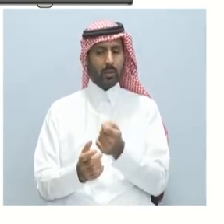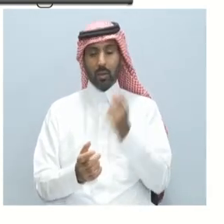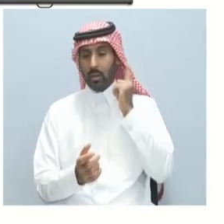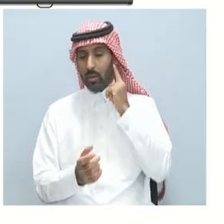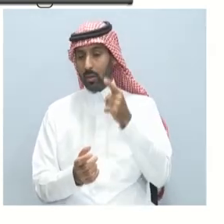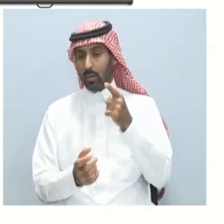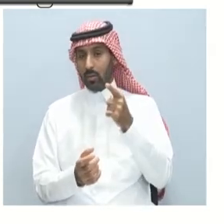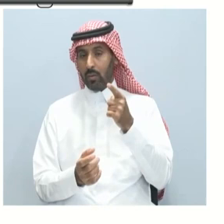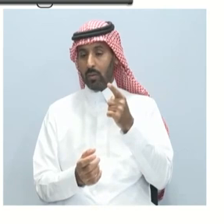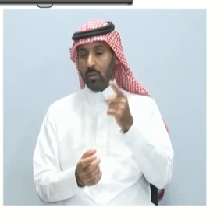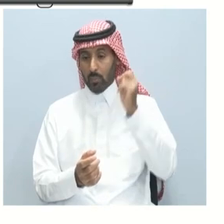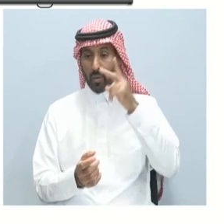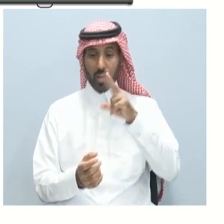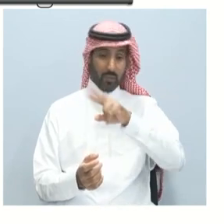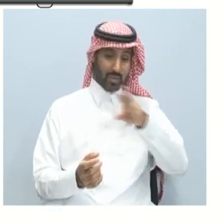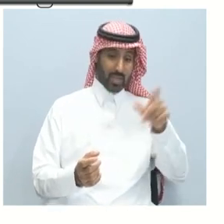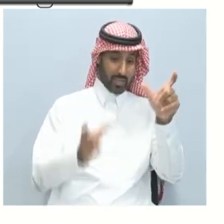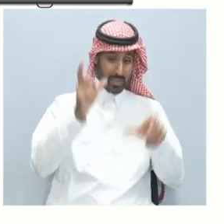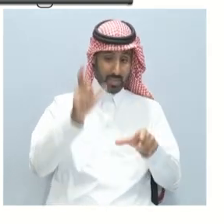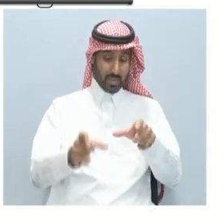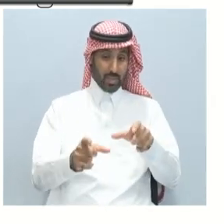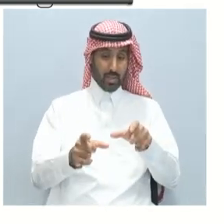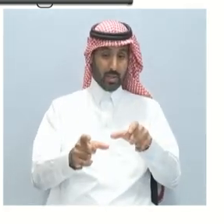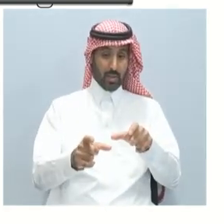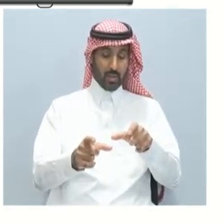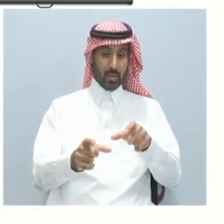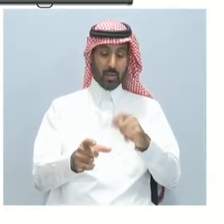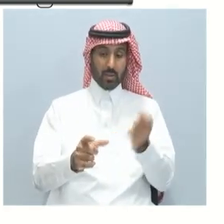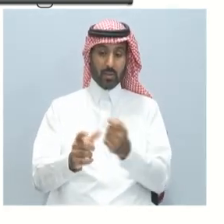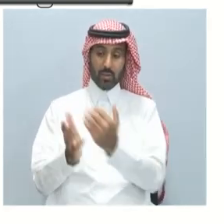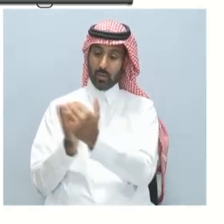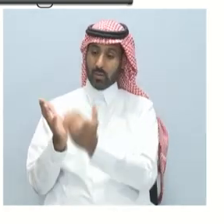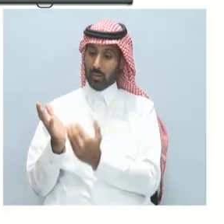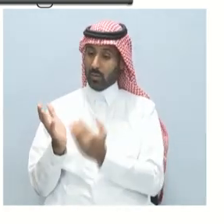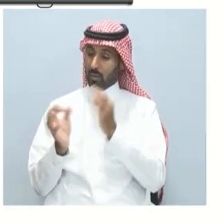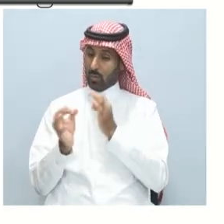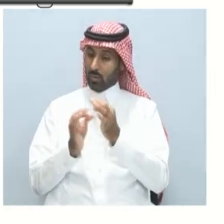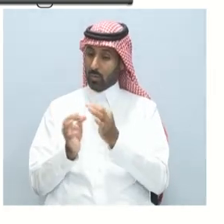listened, identified characteristics, composed a Venn diagram, and